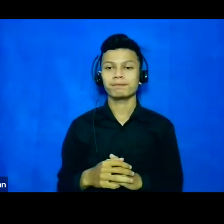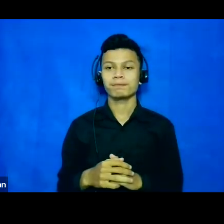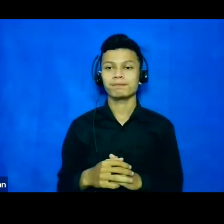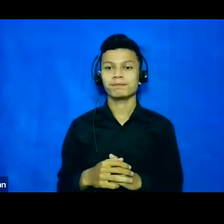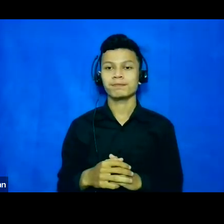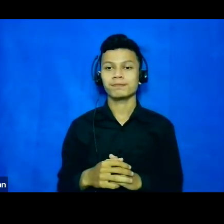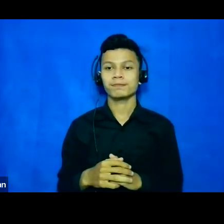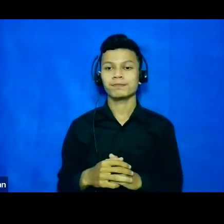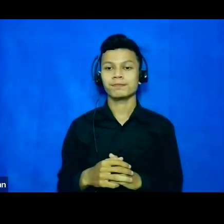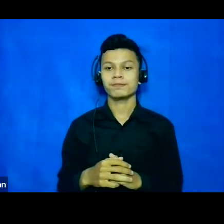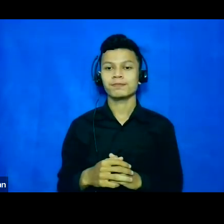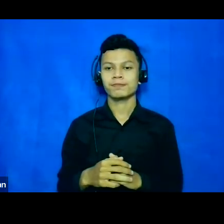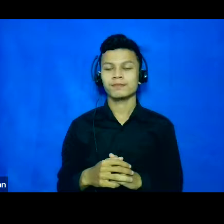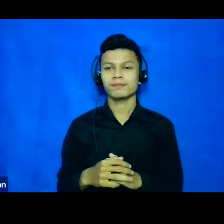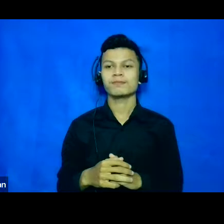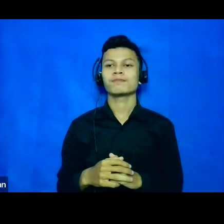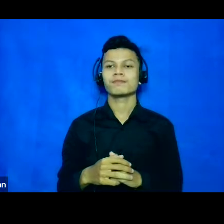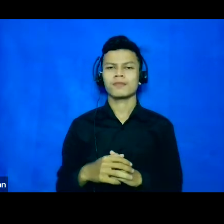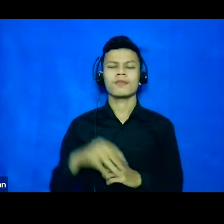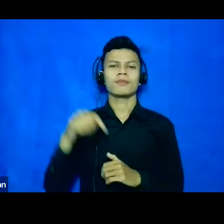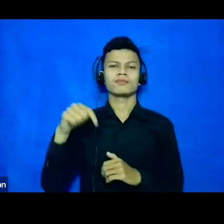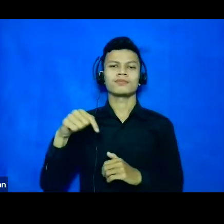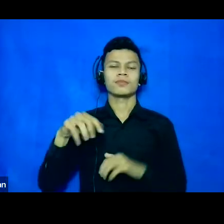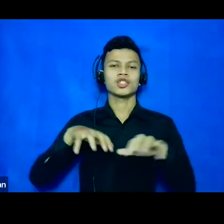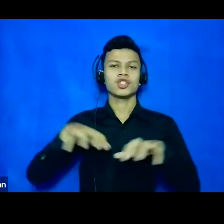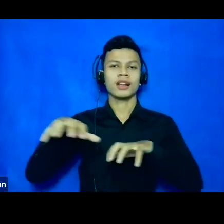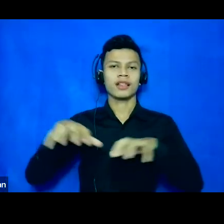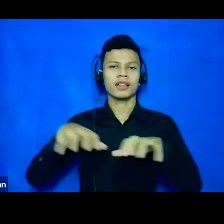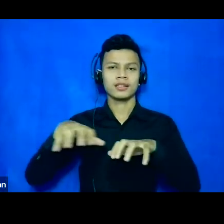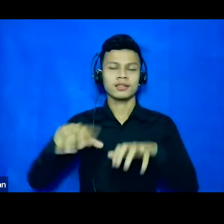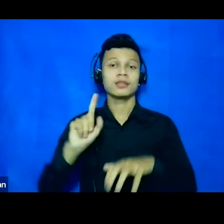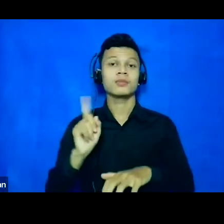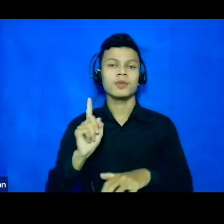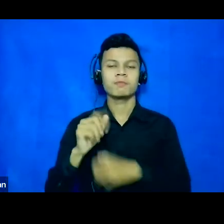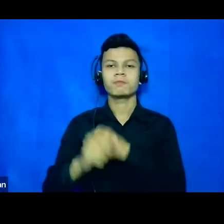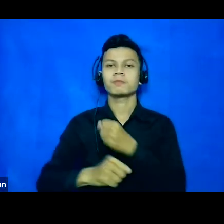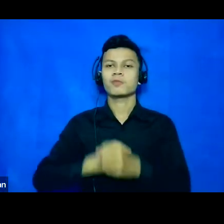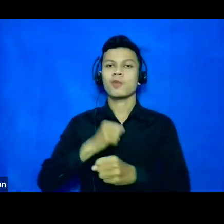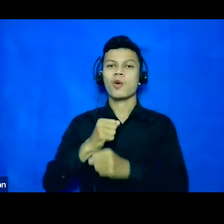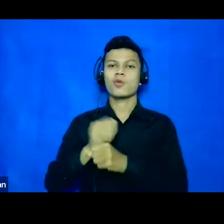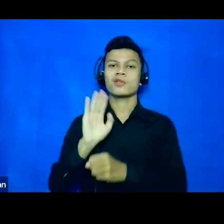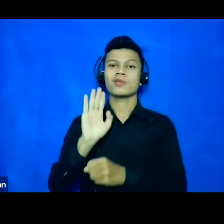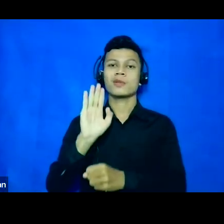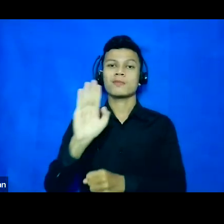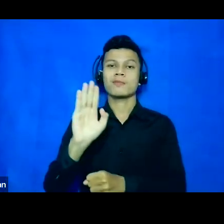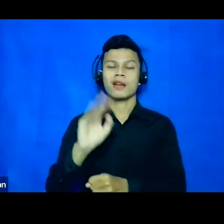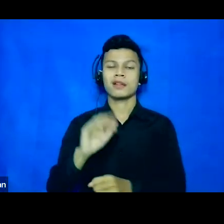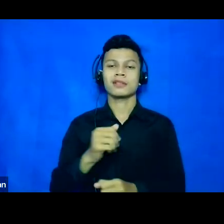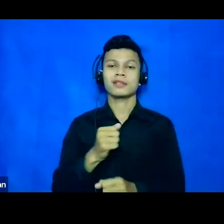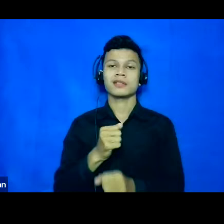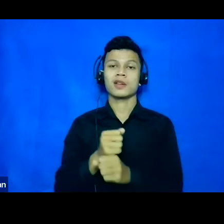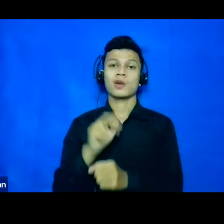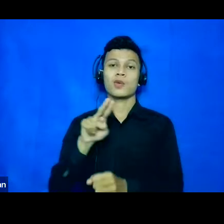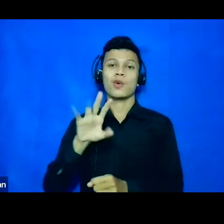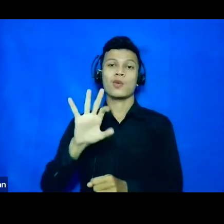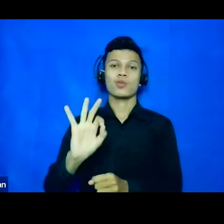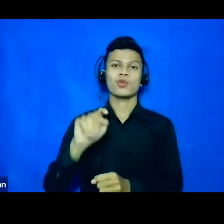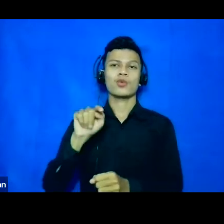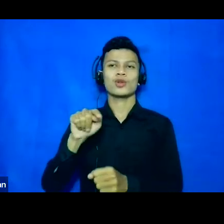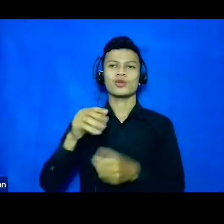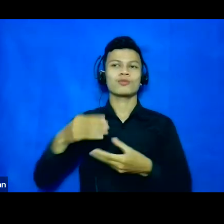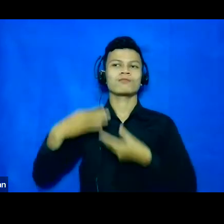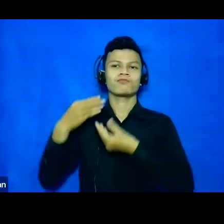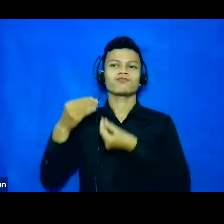because the next year the presidency of G20 is India, so we should more closer